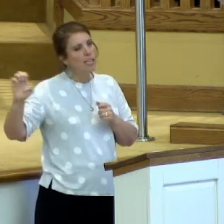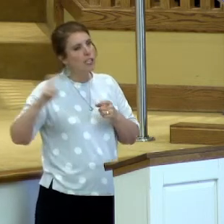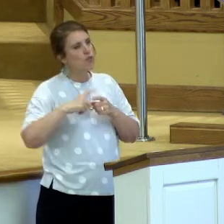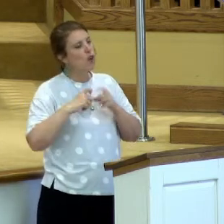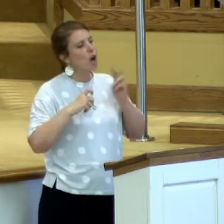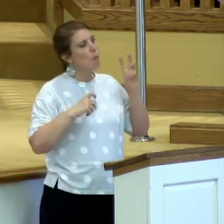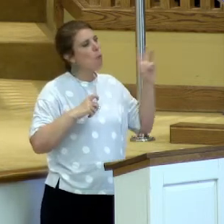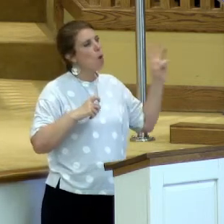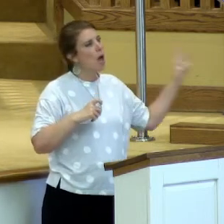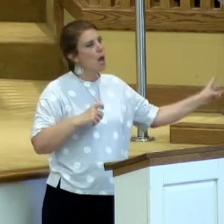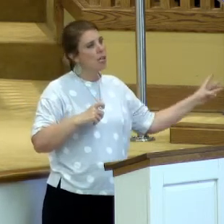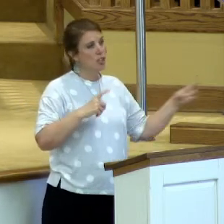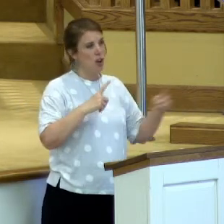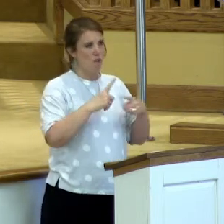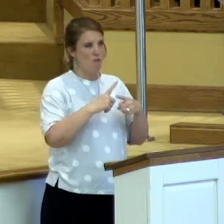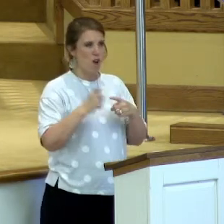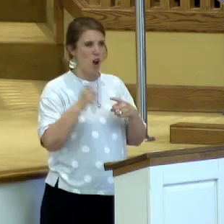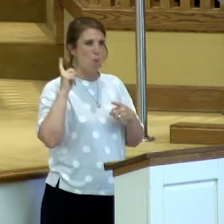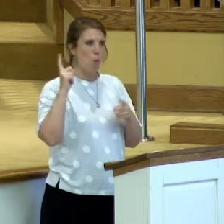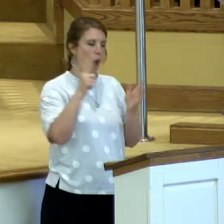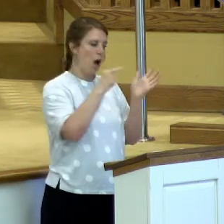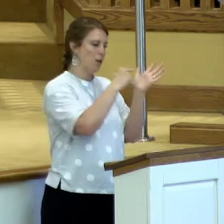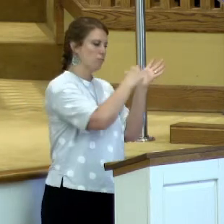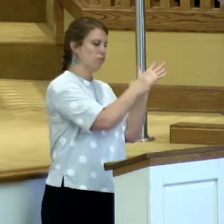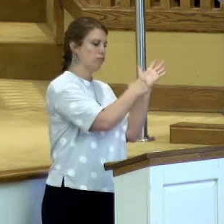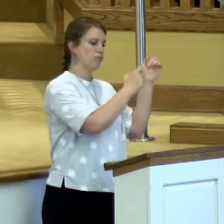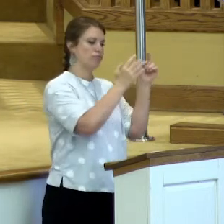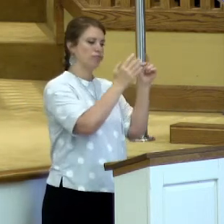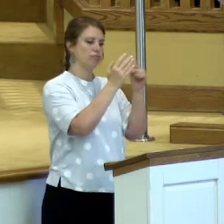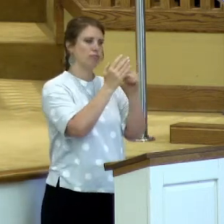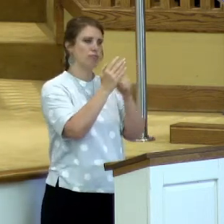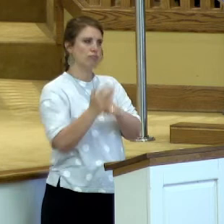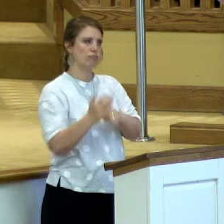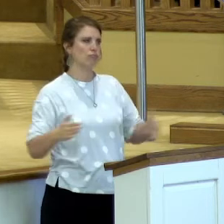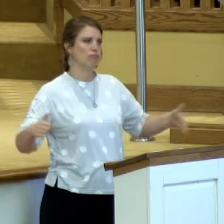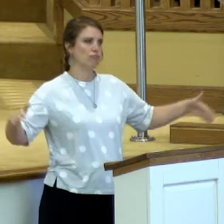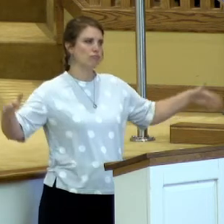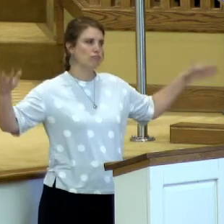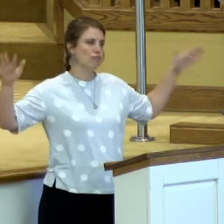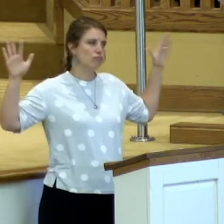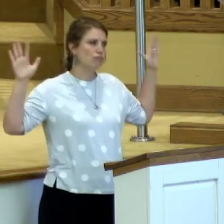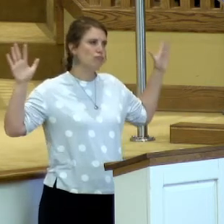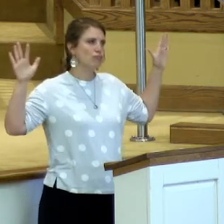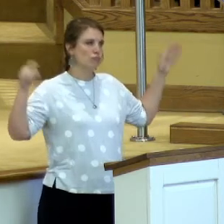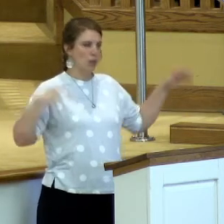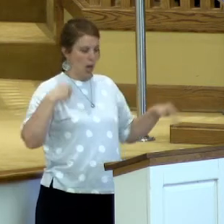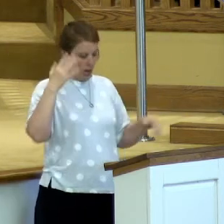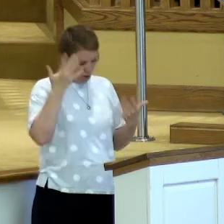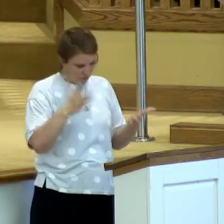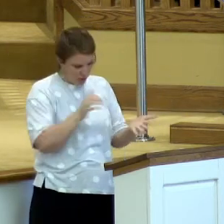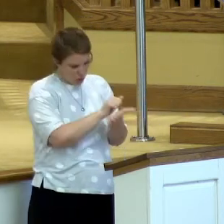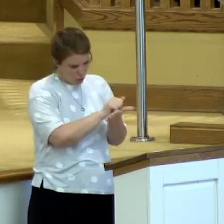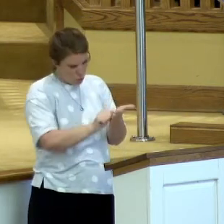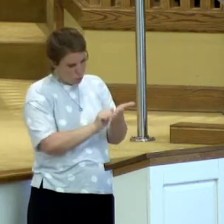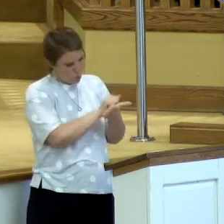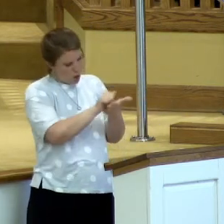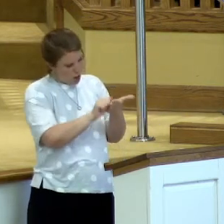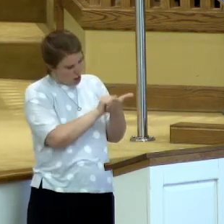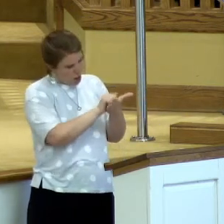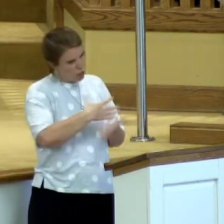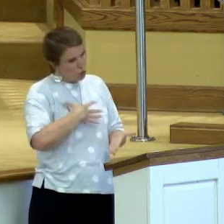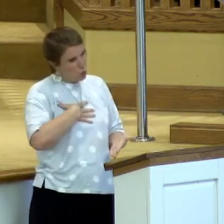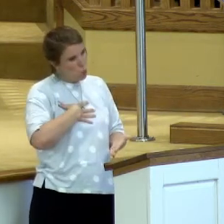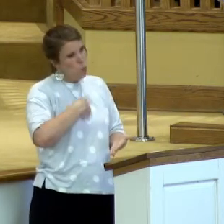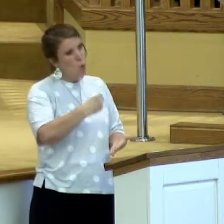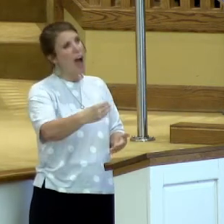the west, from one scarred hand to the other. I know you've washed me white,